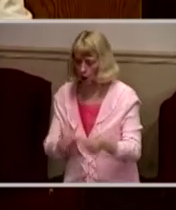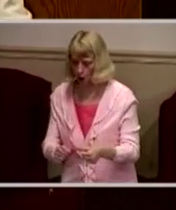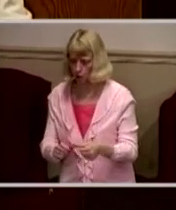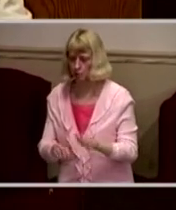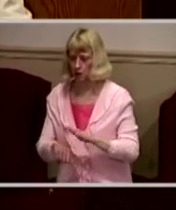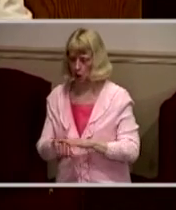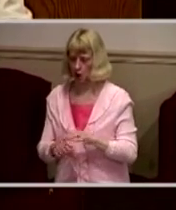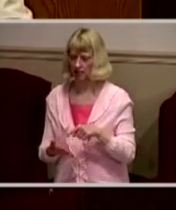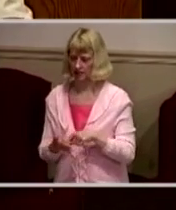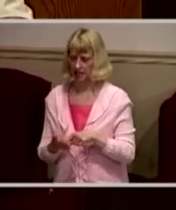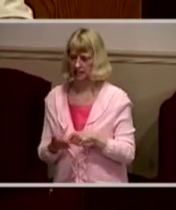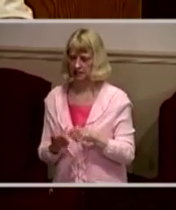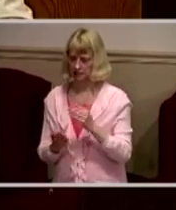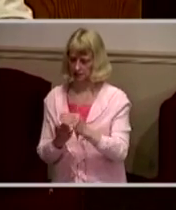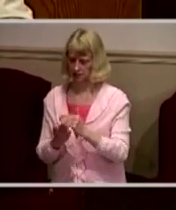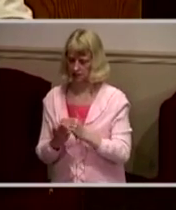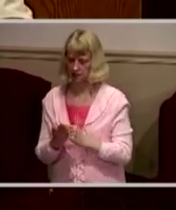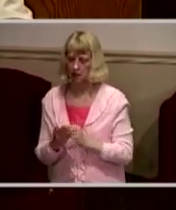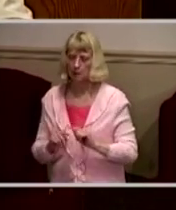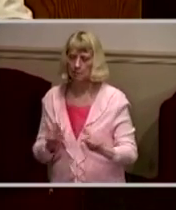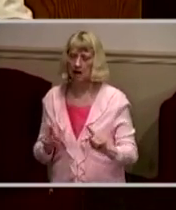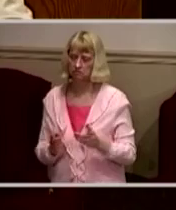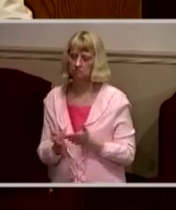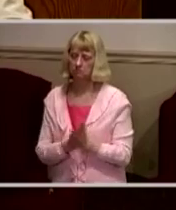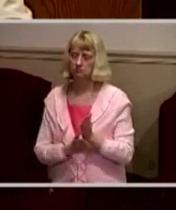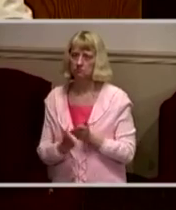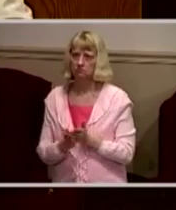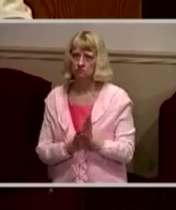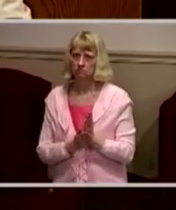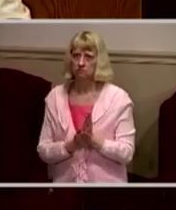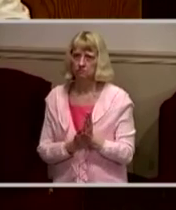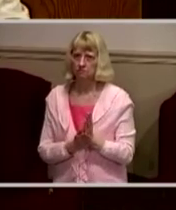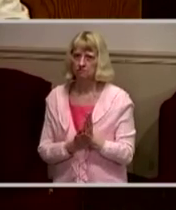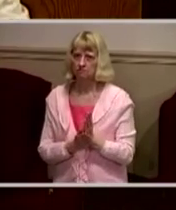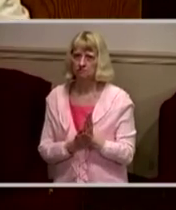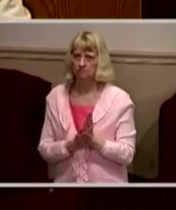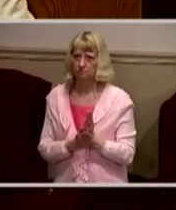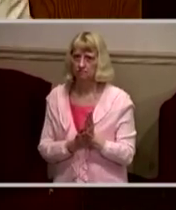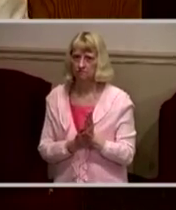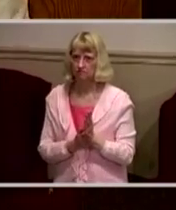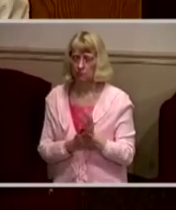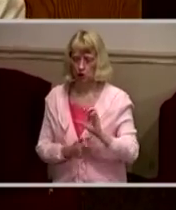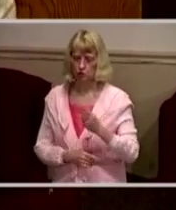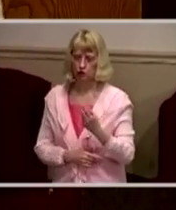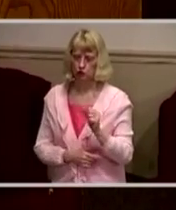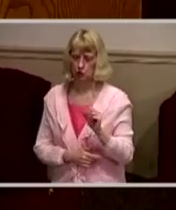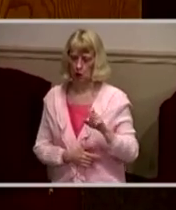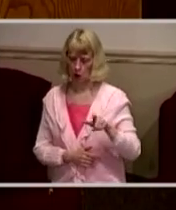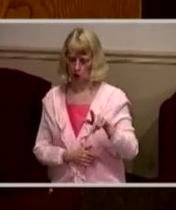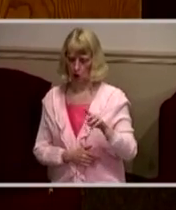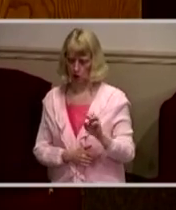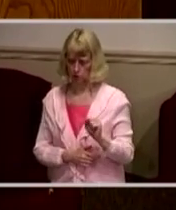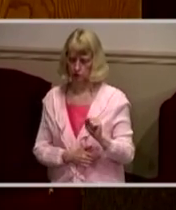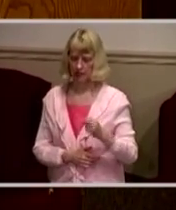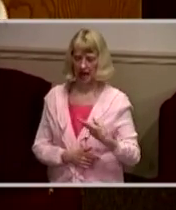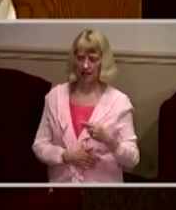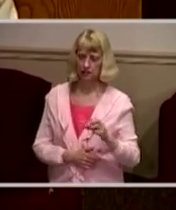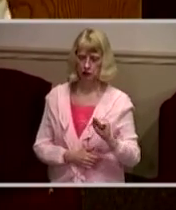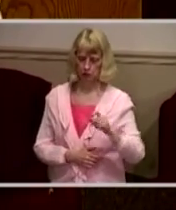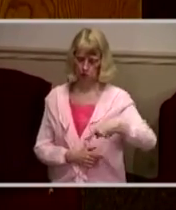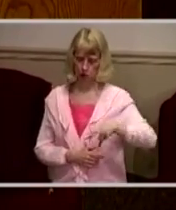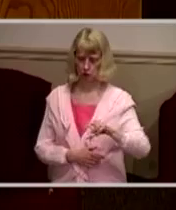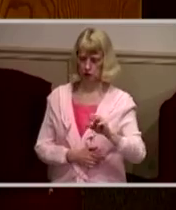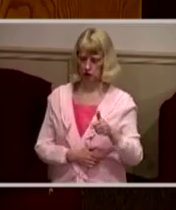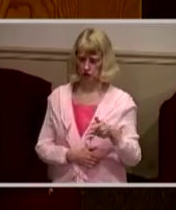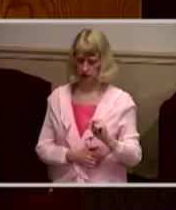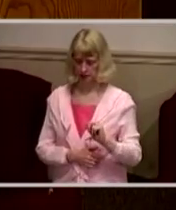particular series, but that's okay. It was Charles Haddon Spurgeon, and today, what